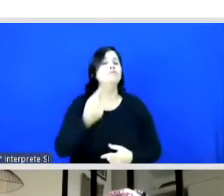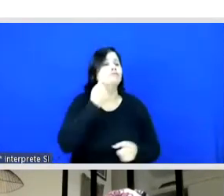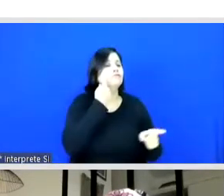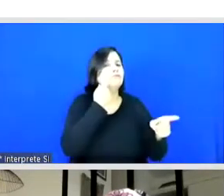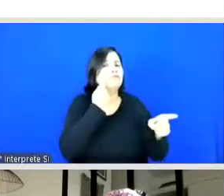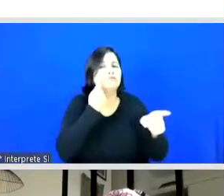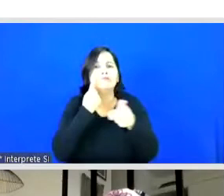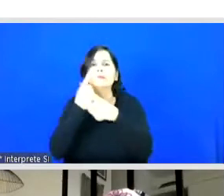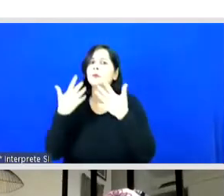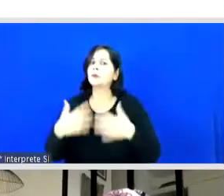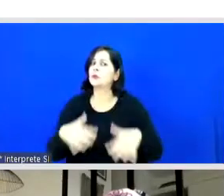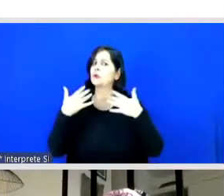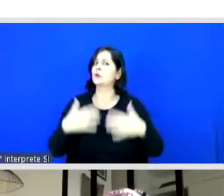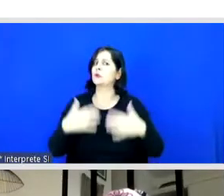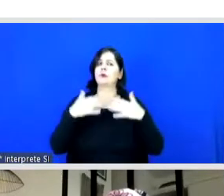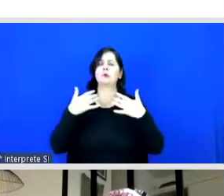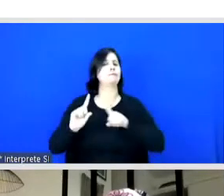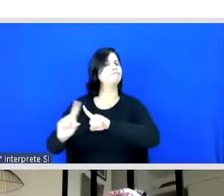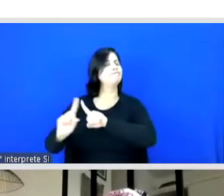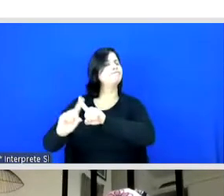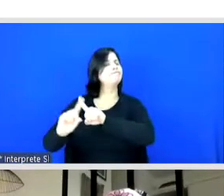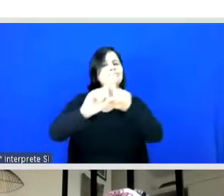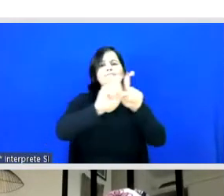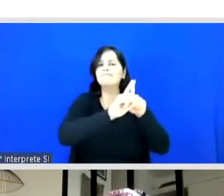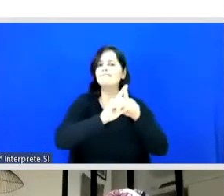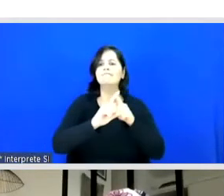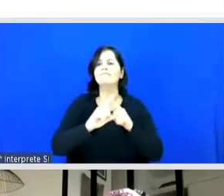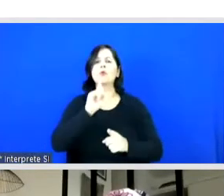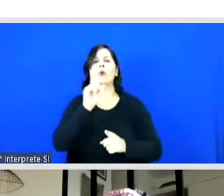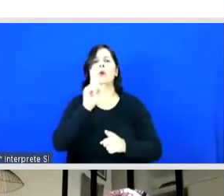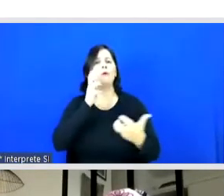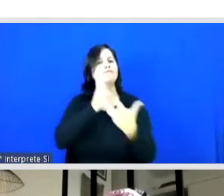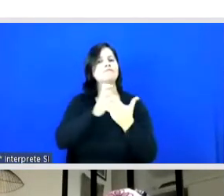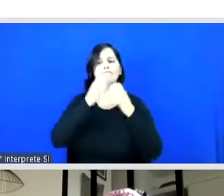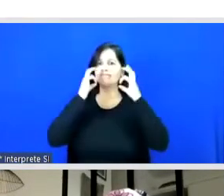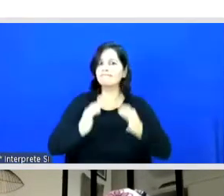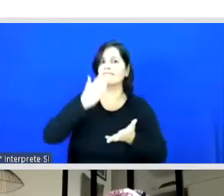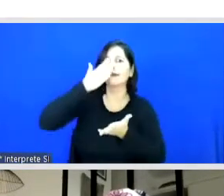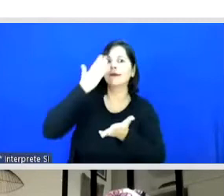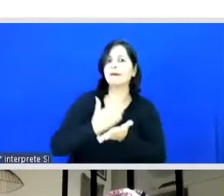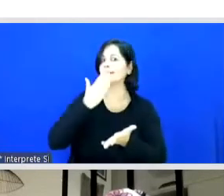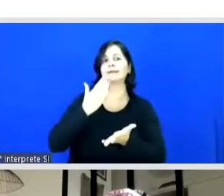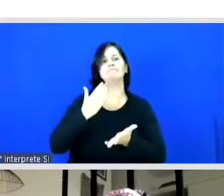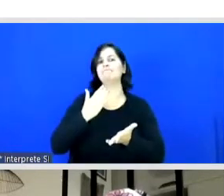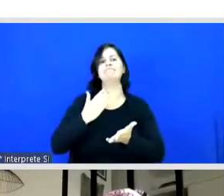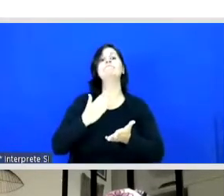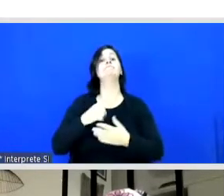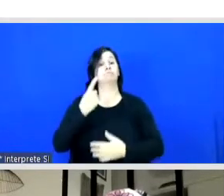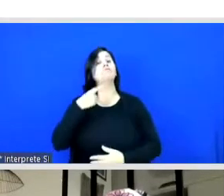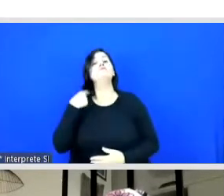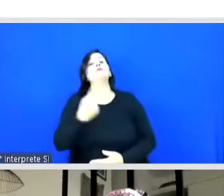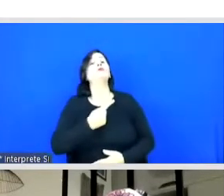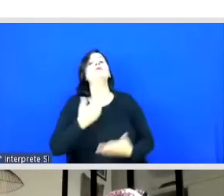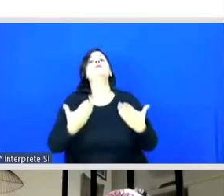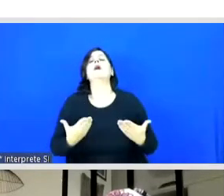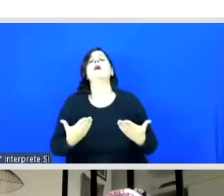of concussion of issues. And looking at what we are facing now, we need to work together as a team. And we need to look and share